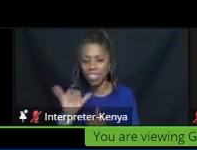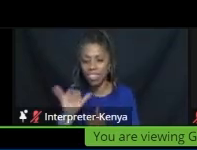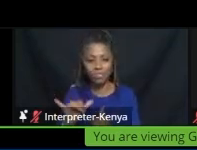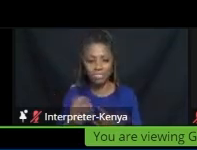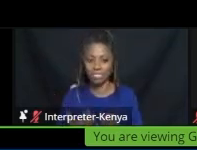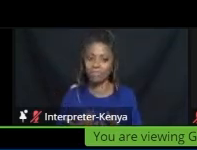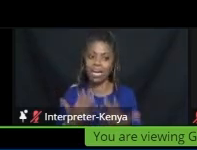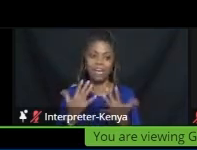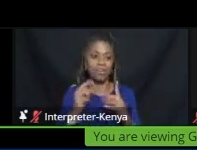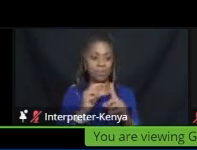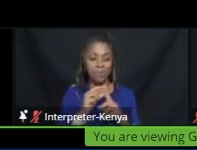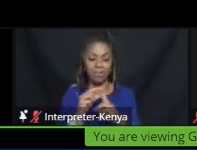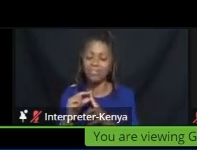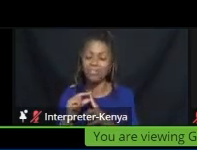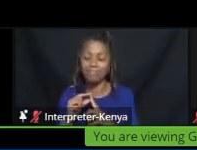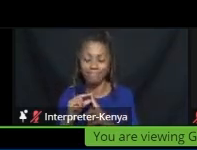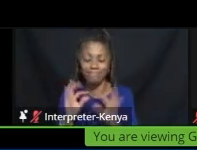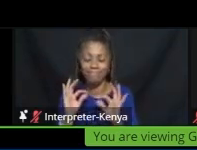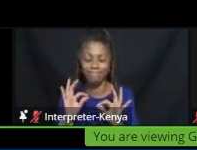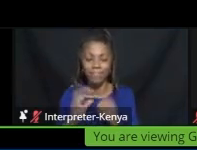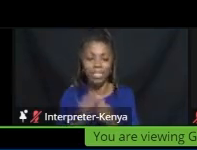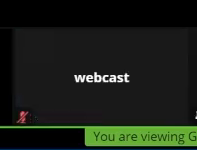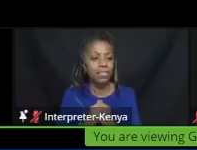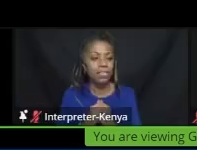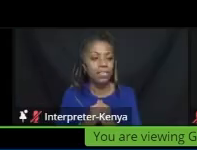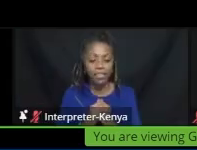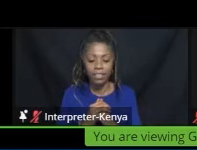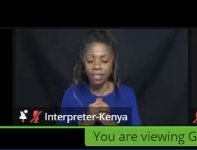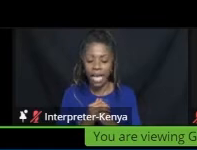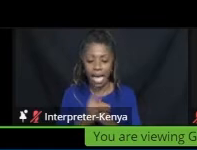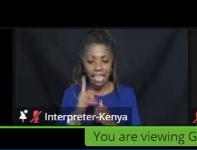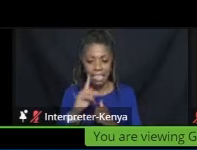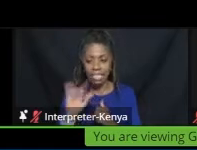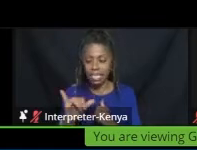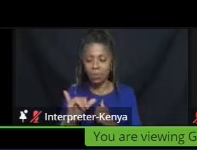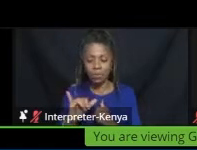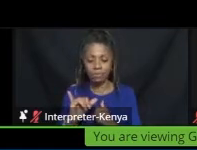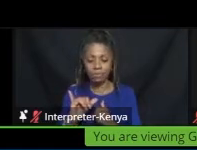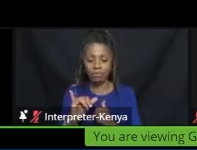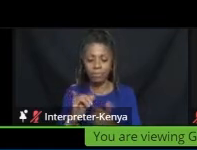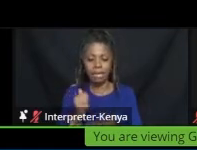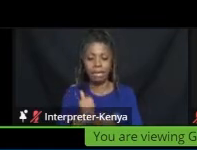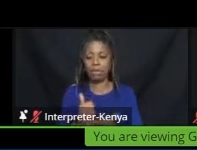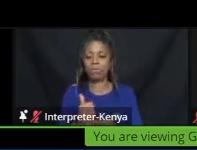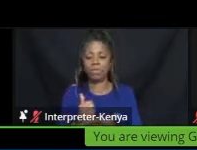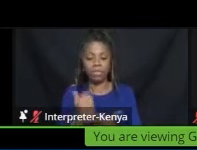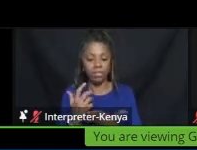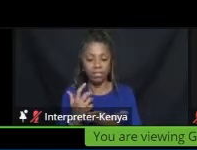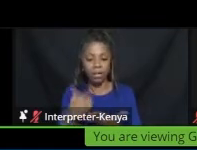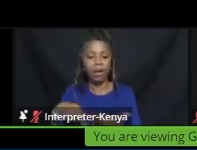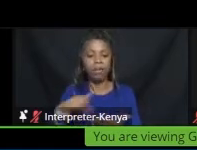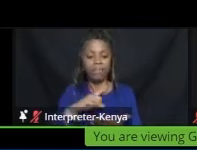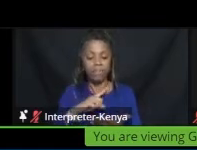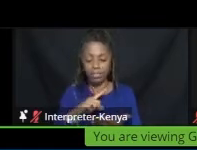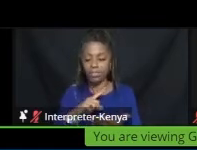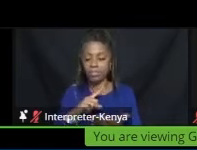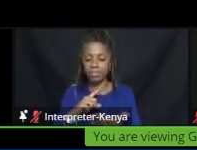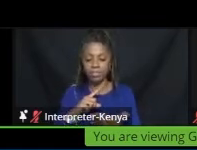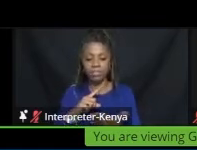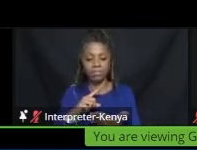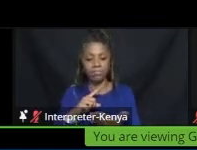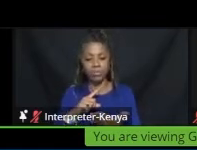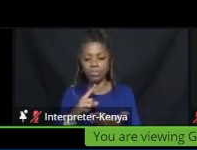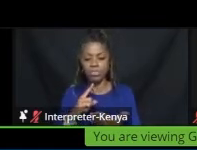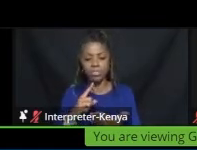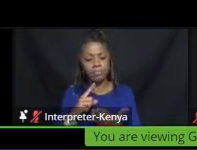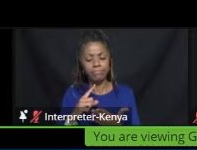words and a real charge to all of us to really move forward with work that we've done with